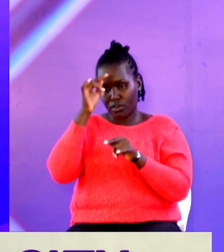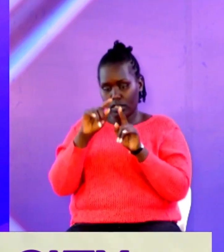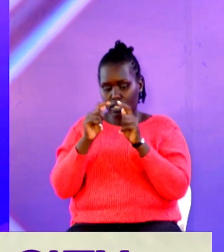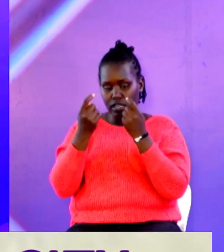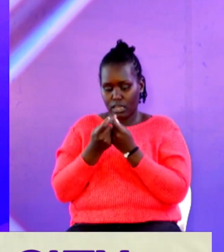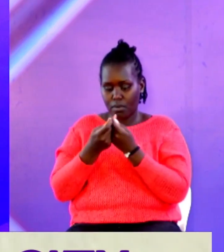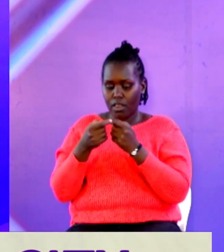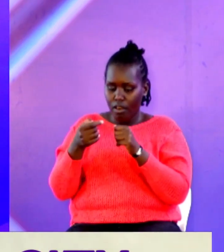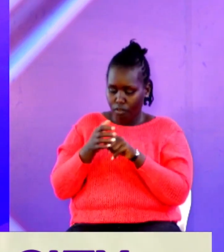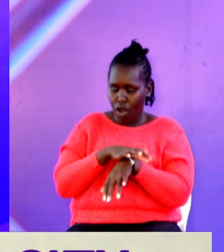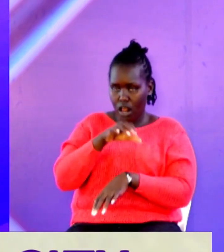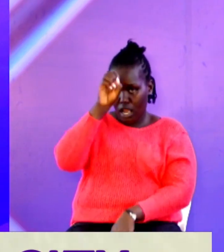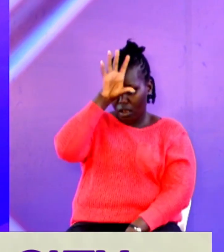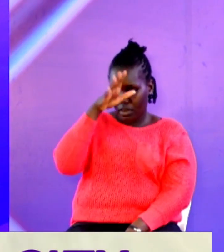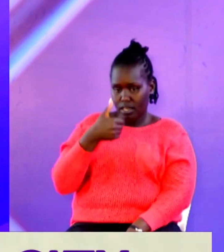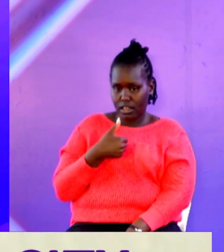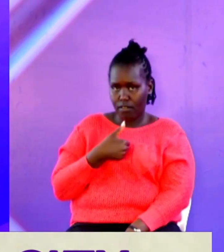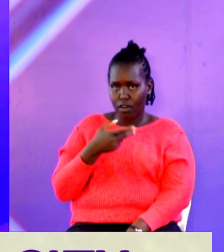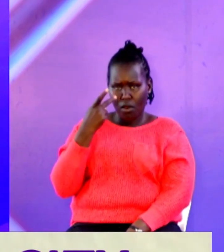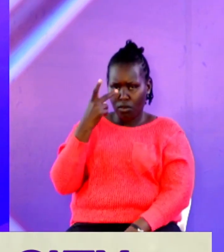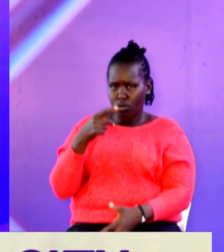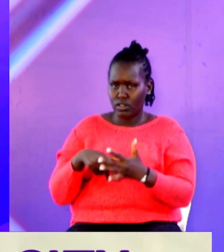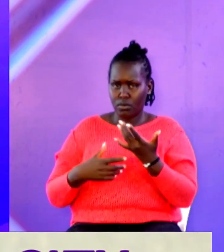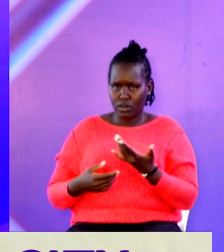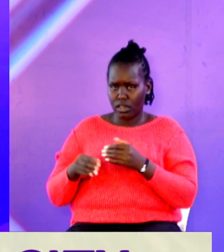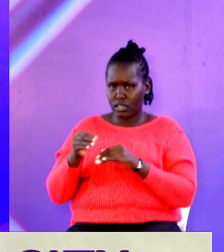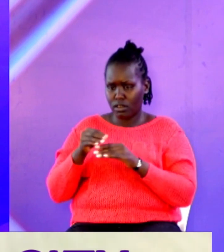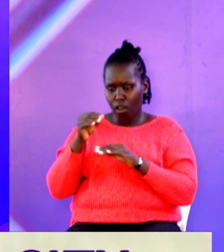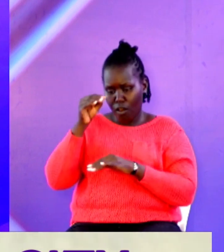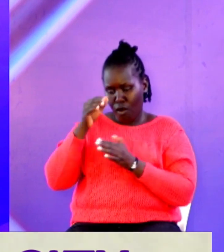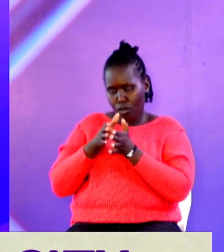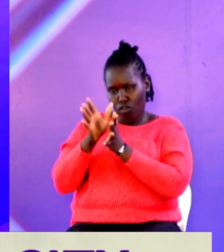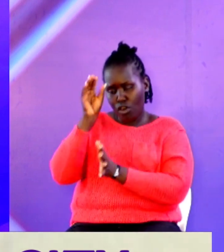pull surprises. What do you see as your general view?